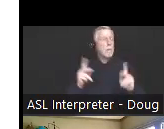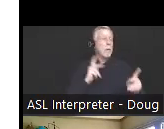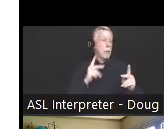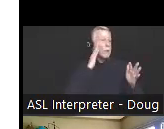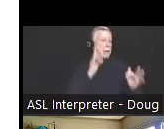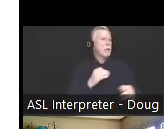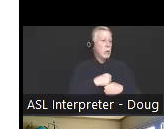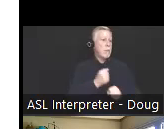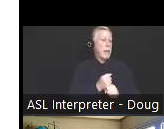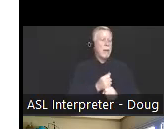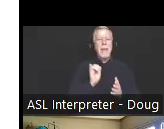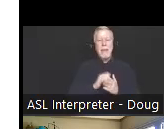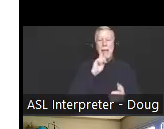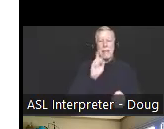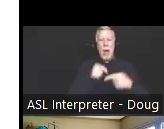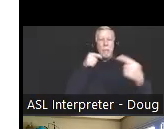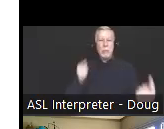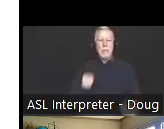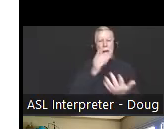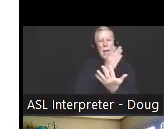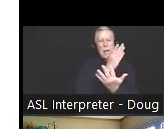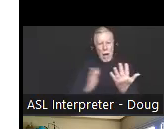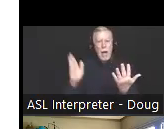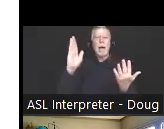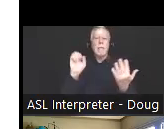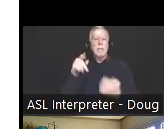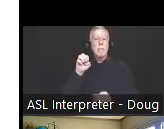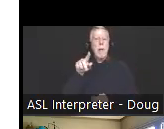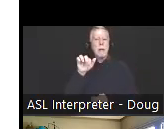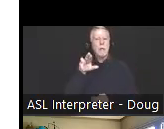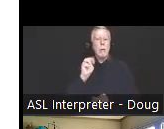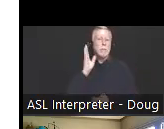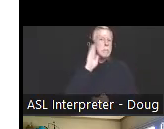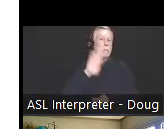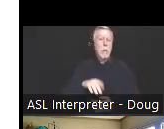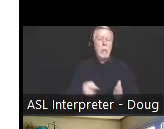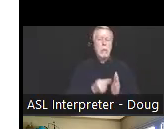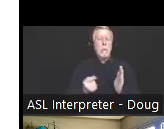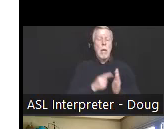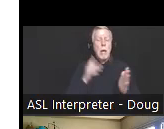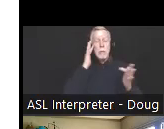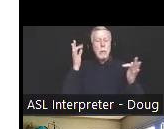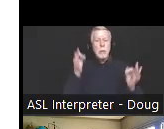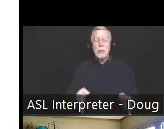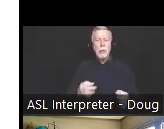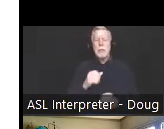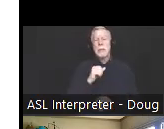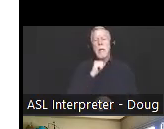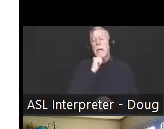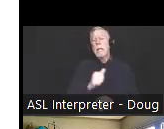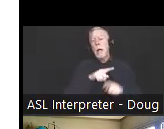side of the spectrum. There may be times for that there are decisions that really aren't subject to a lot